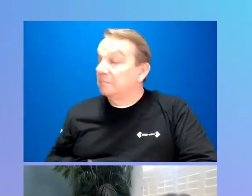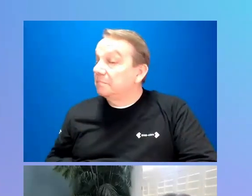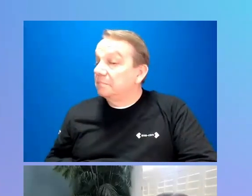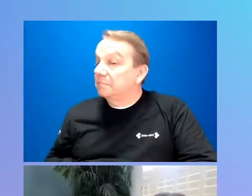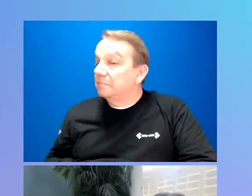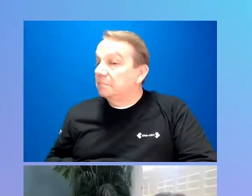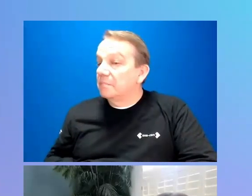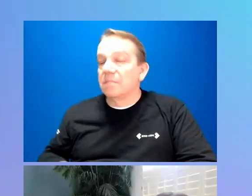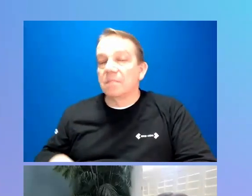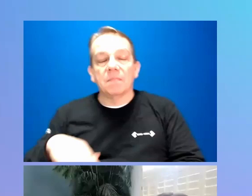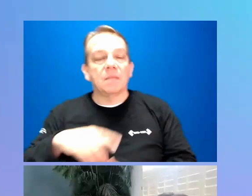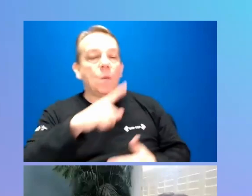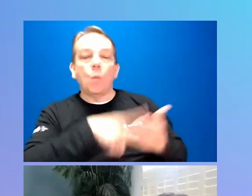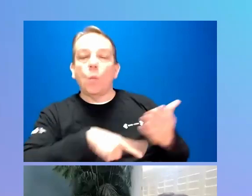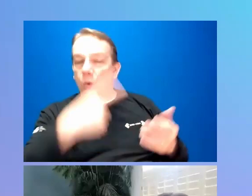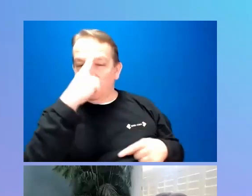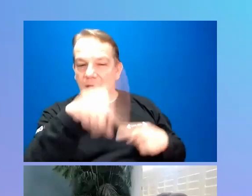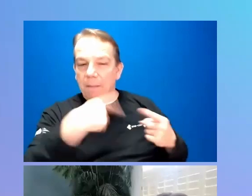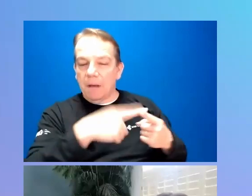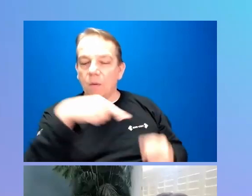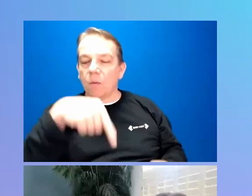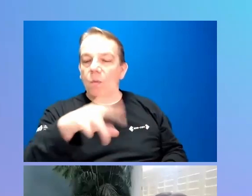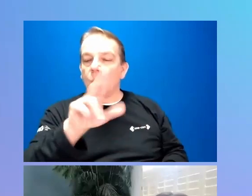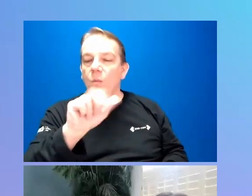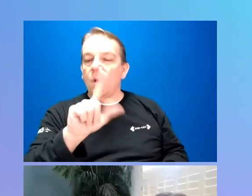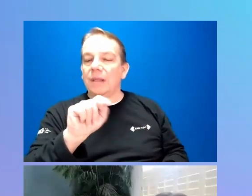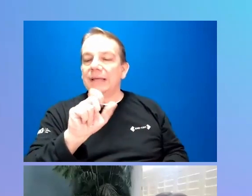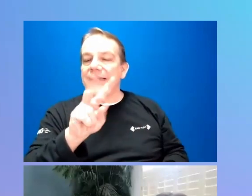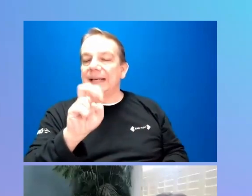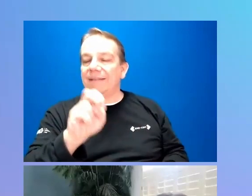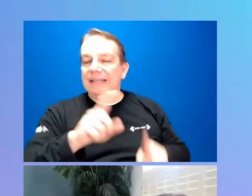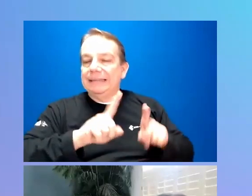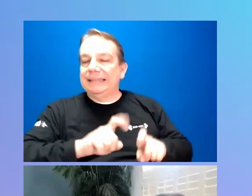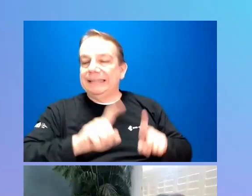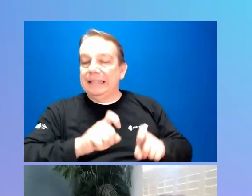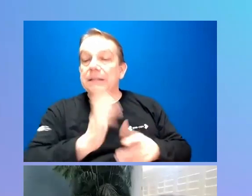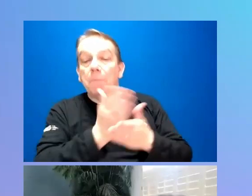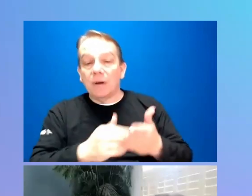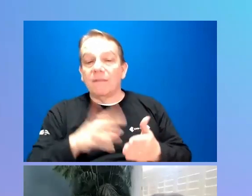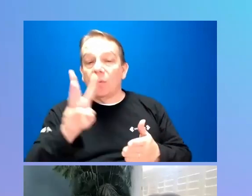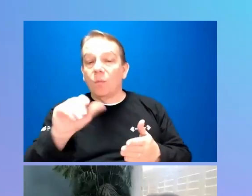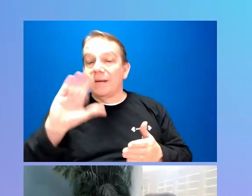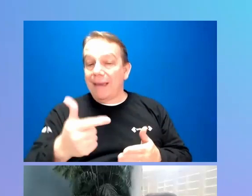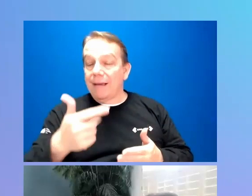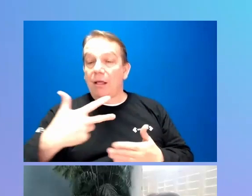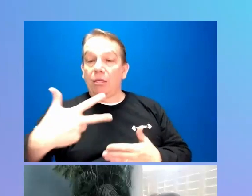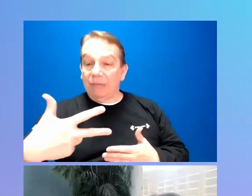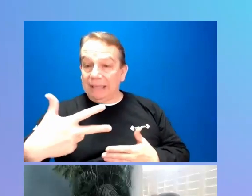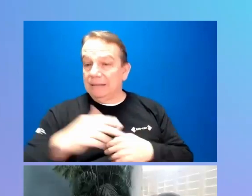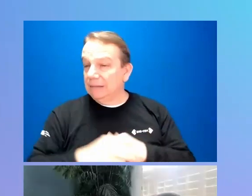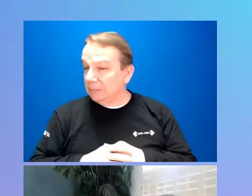about qualitative testing as part of WCAG 3? Do you think it's reasonable to have something